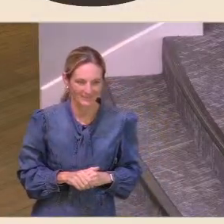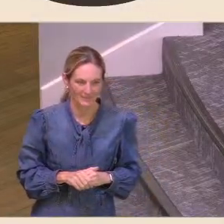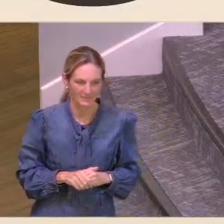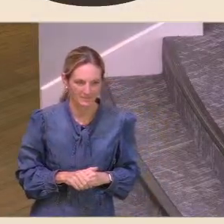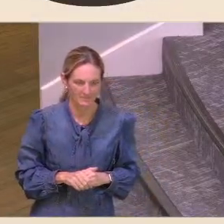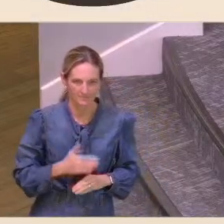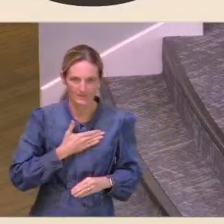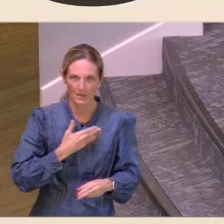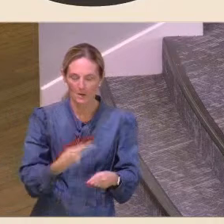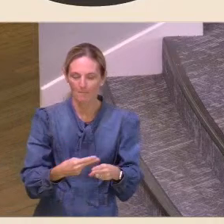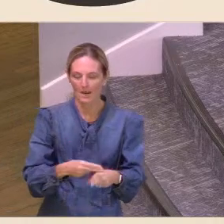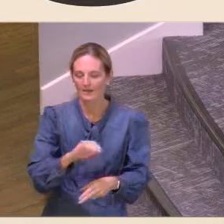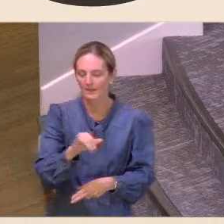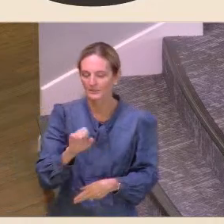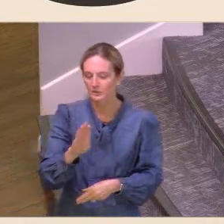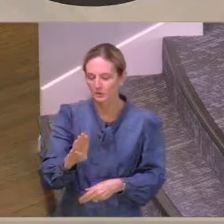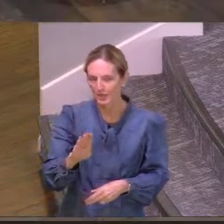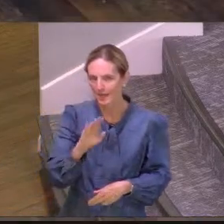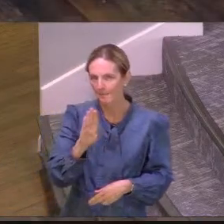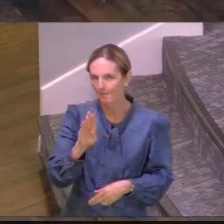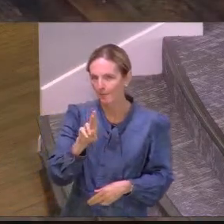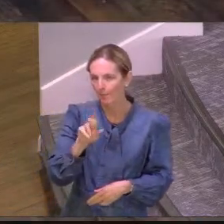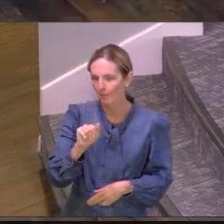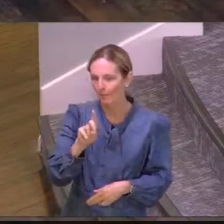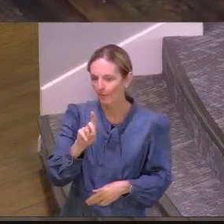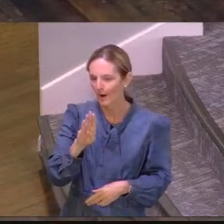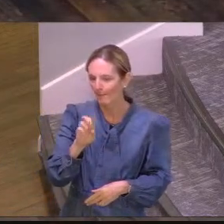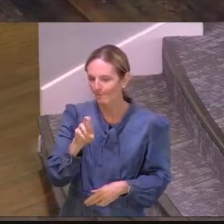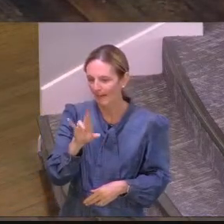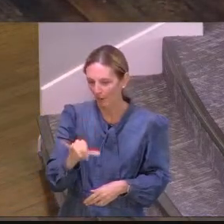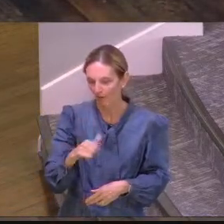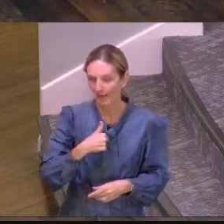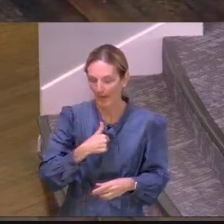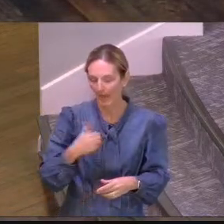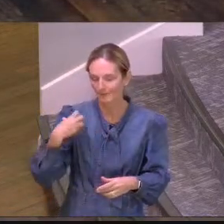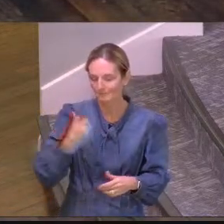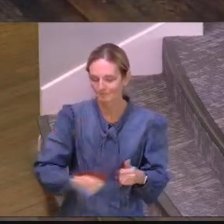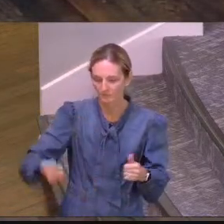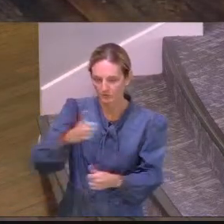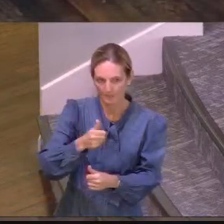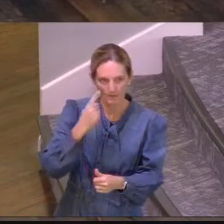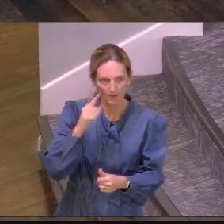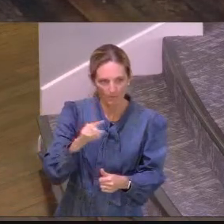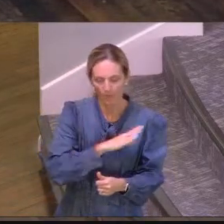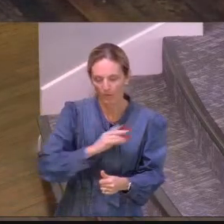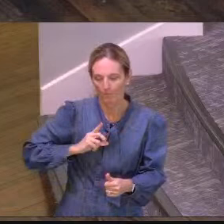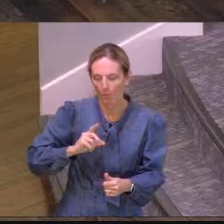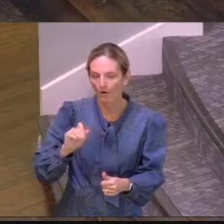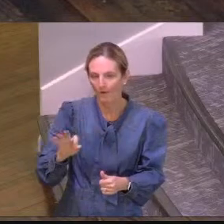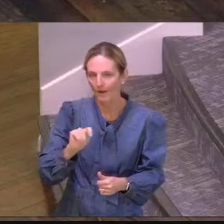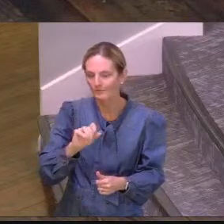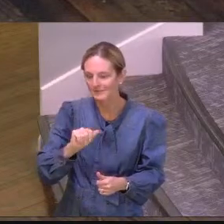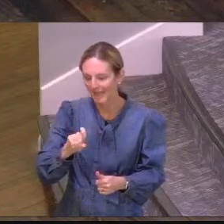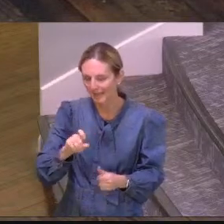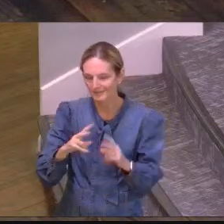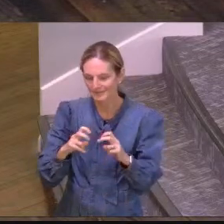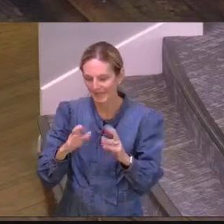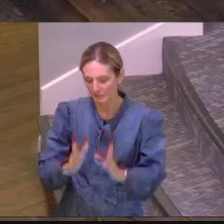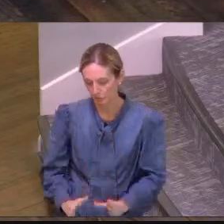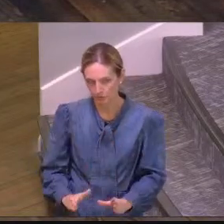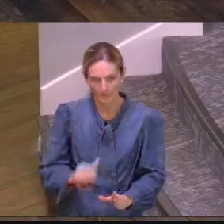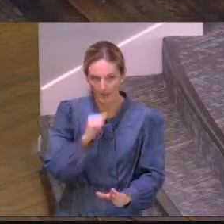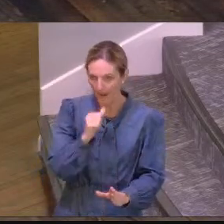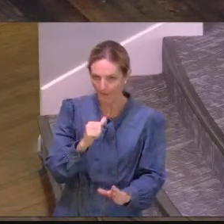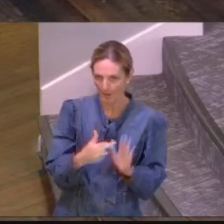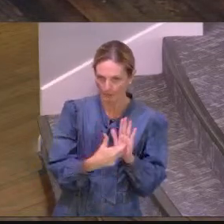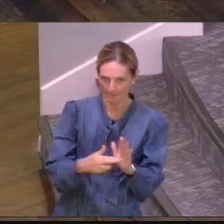My name is Jeb Bradbury. I am actually chairman of the Board of Tax Assessors, so I'm not here on their